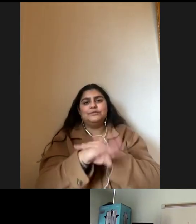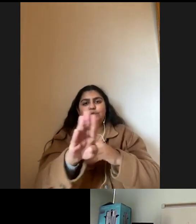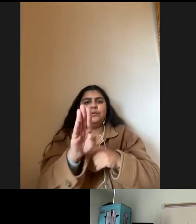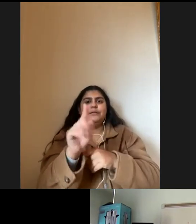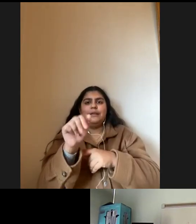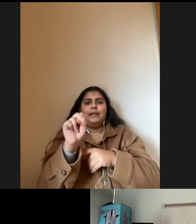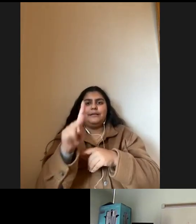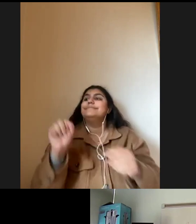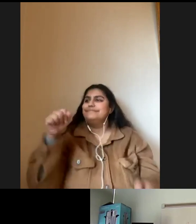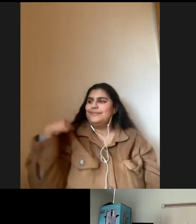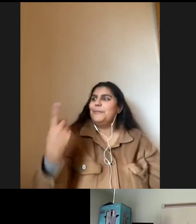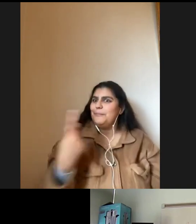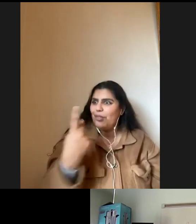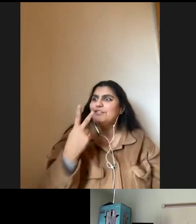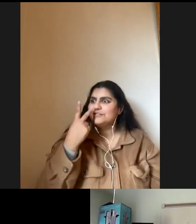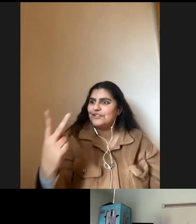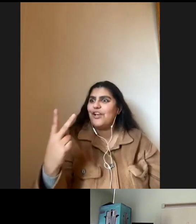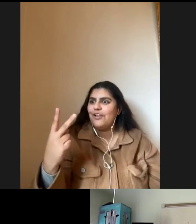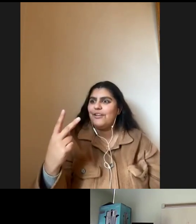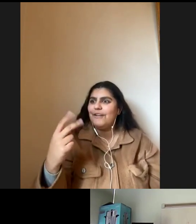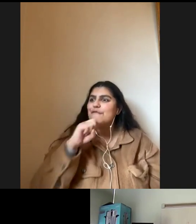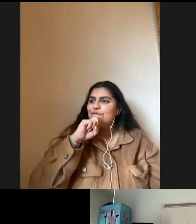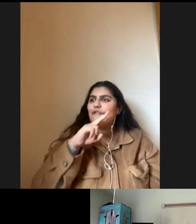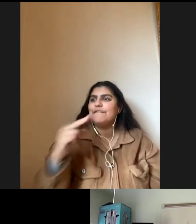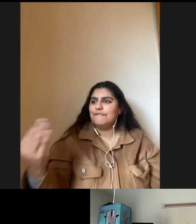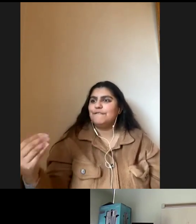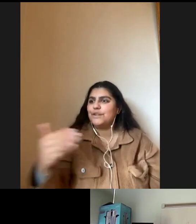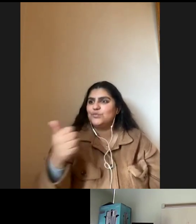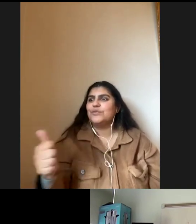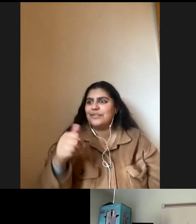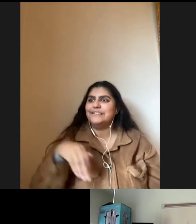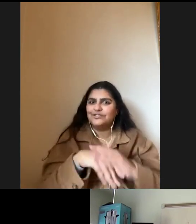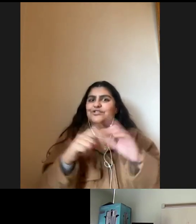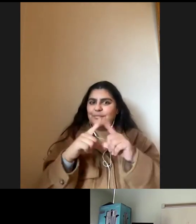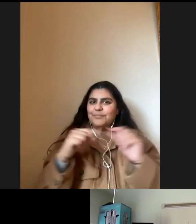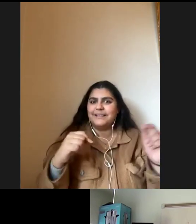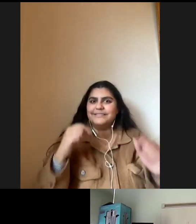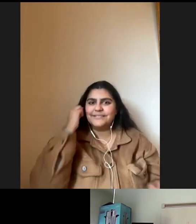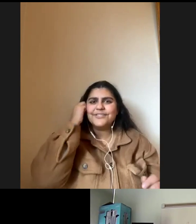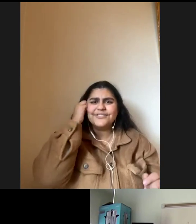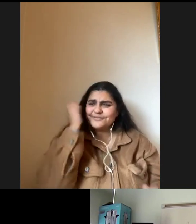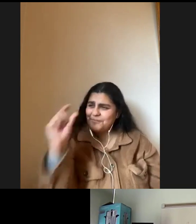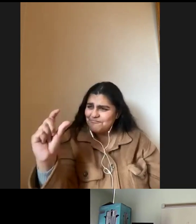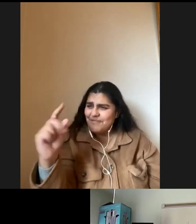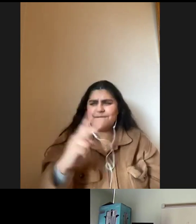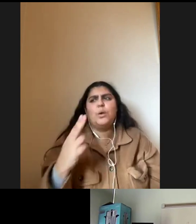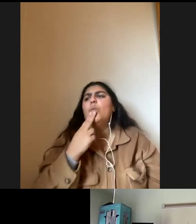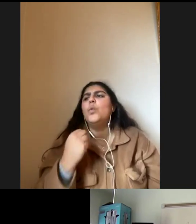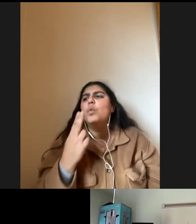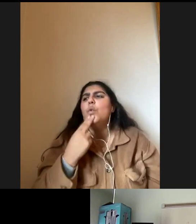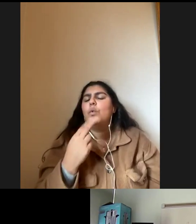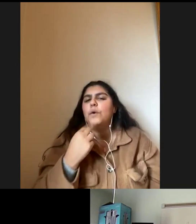saw a frogfish together, Yep, sargassum fish, when we were in Japan. That was so sure exciting. did. It was That like was fun. this big. It was so cute.